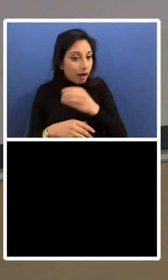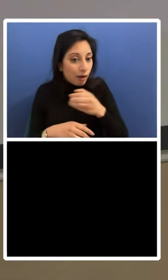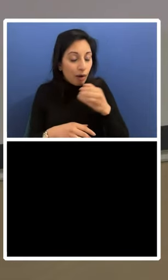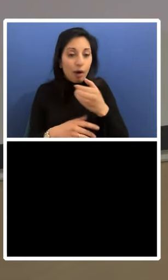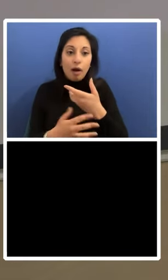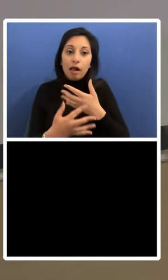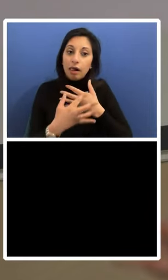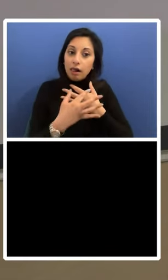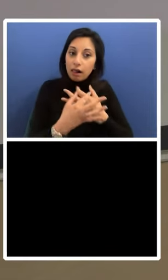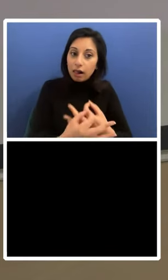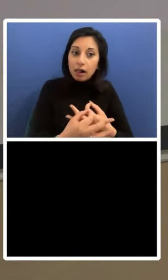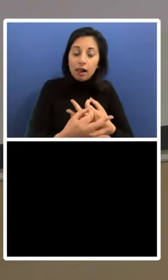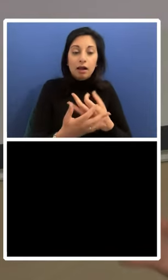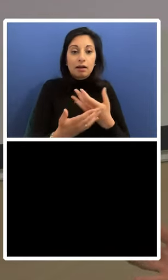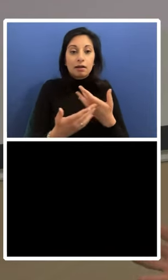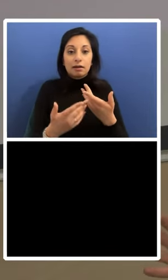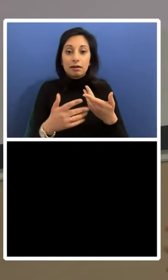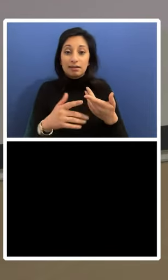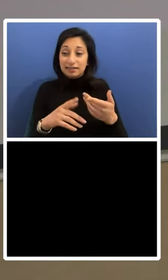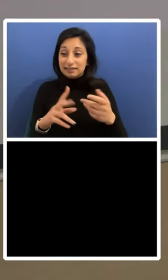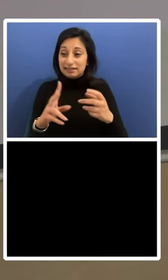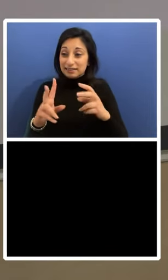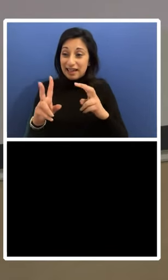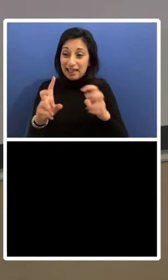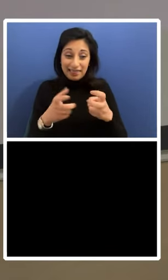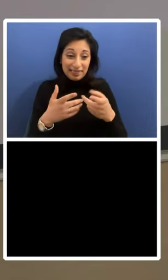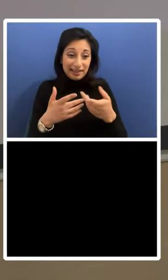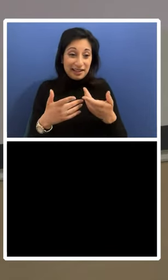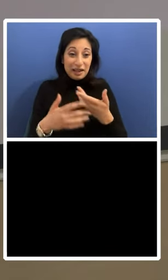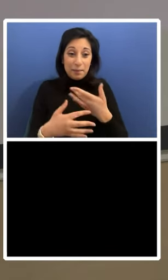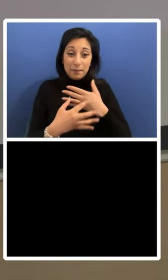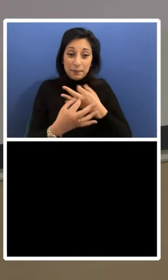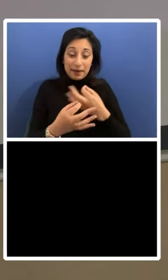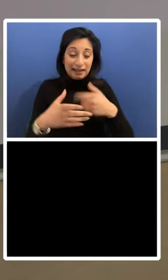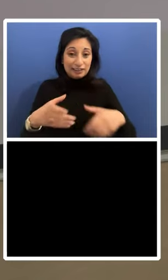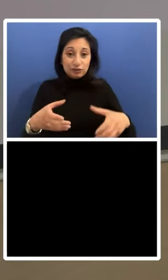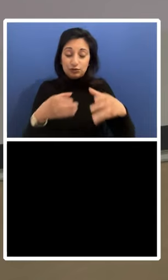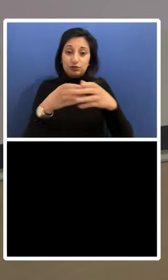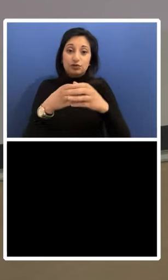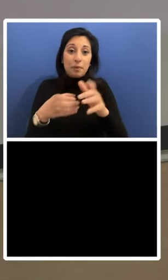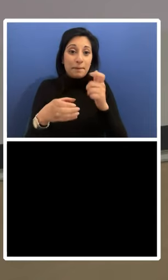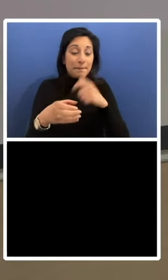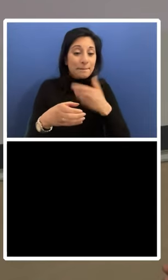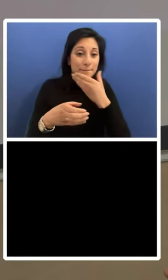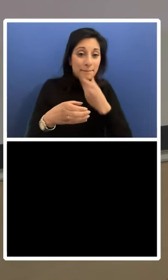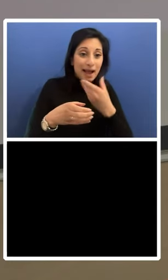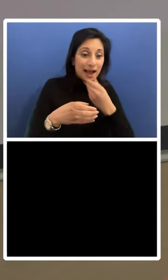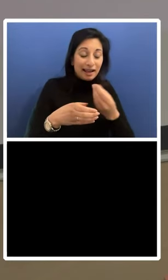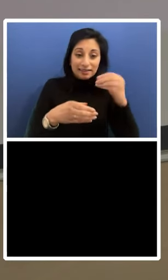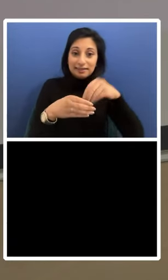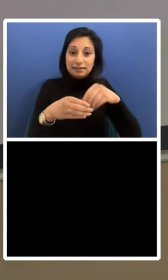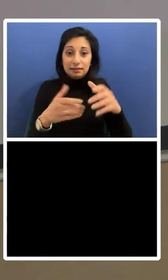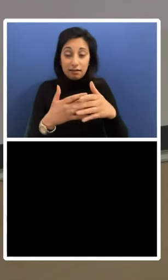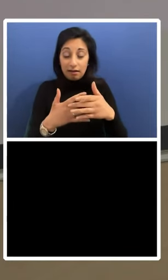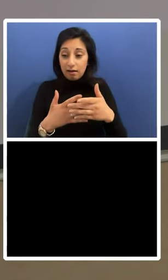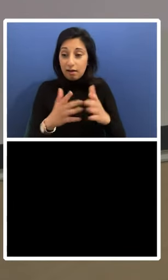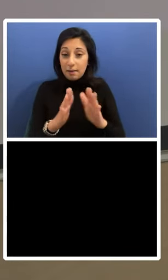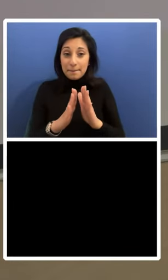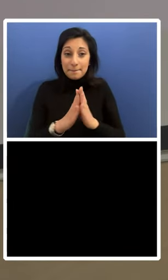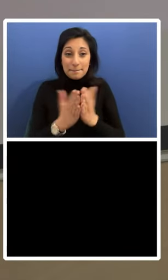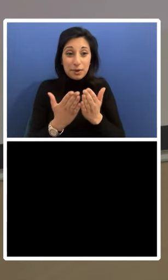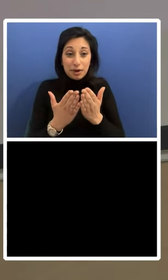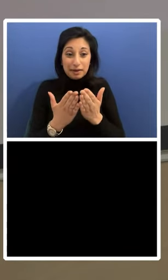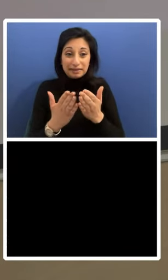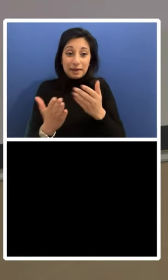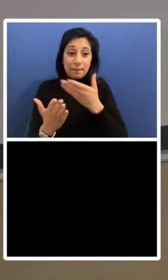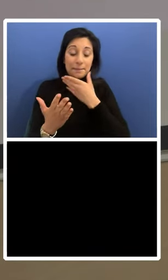of addiction within that group of men, really. And I guess I really wanted to touch on that because the book is dominated by men, right? 100%. Yeah. Not just